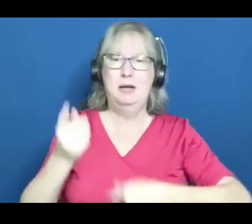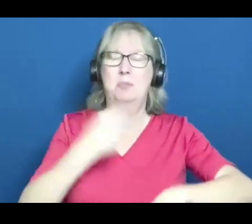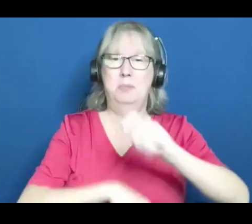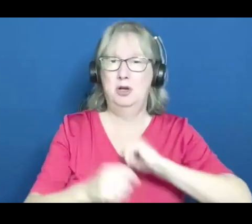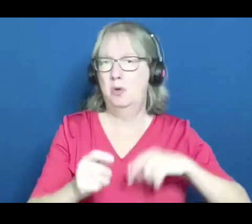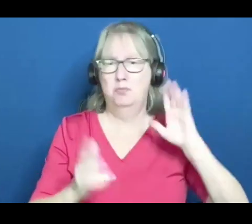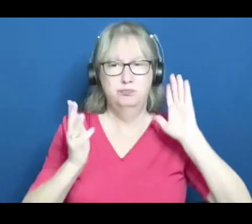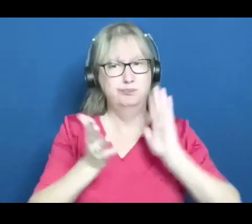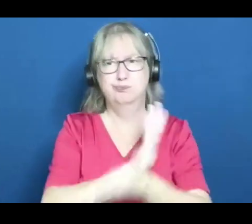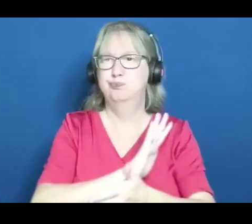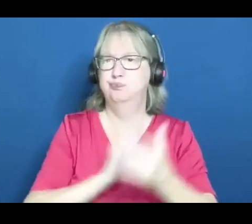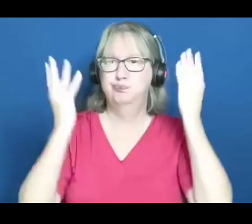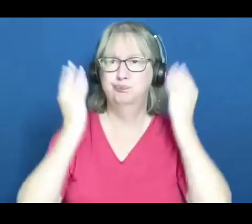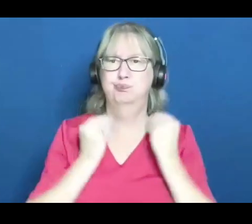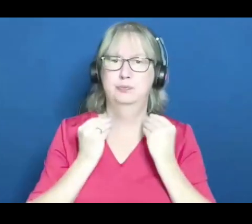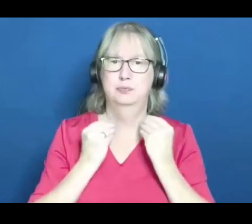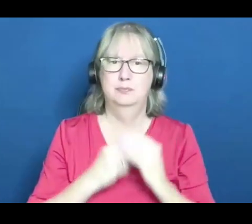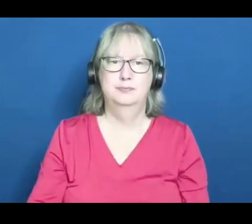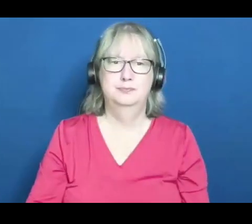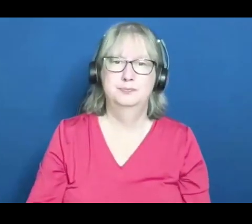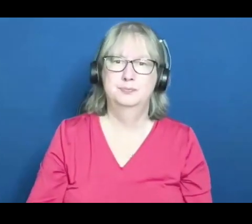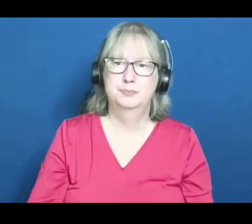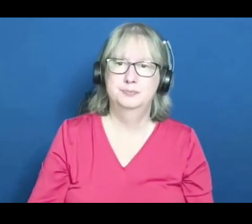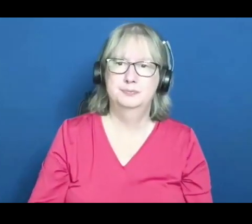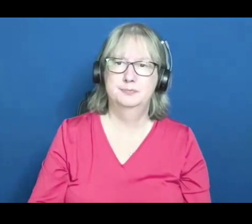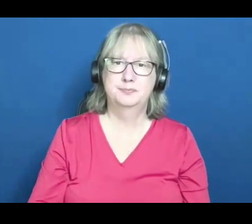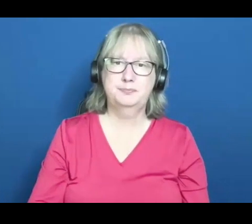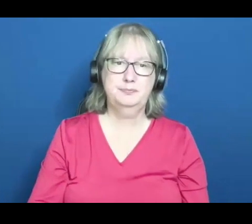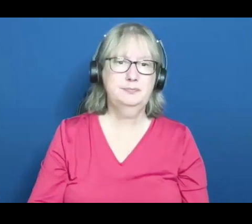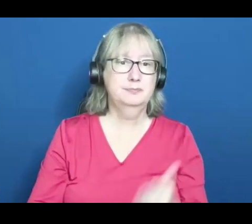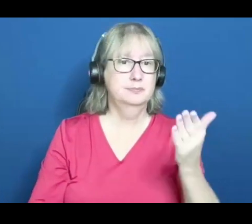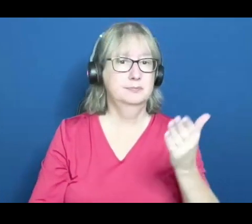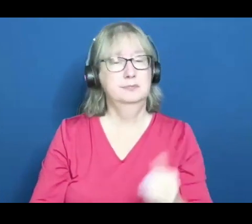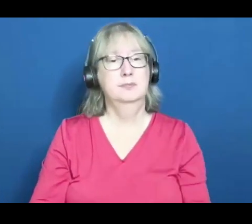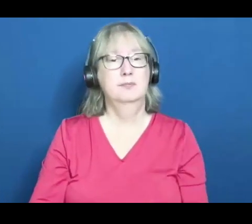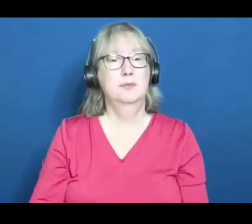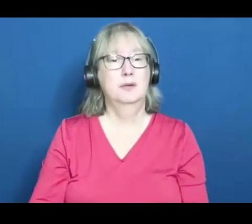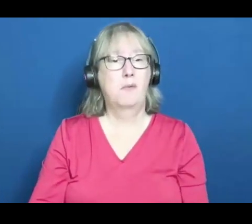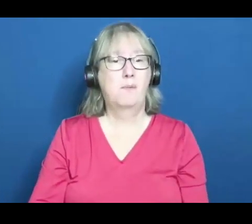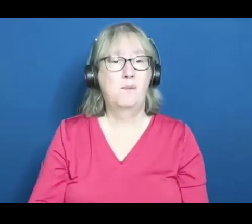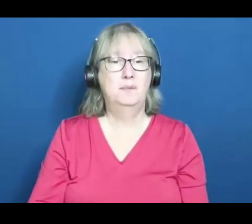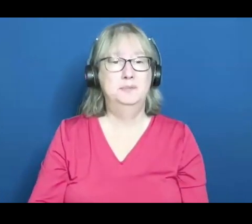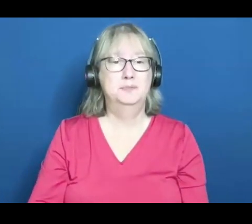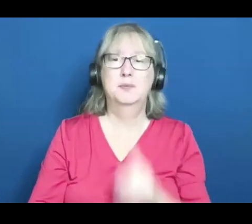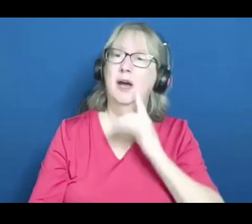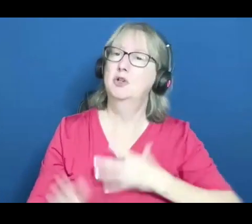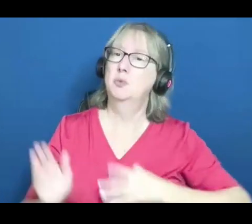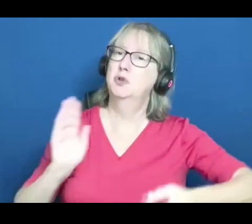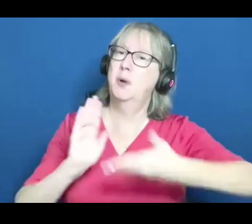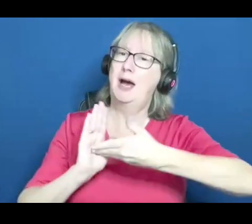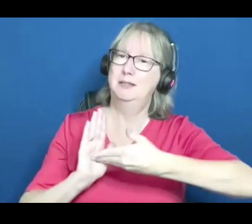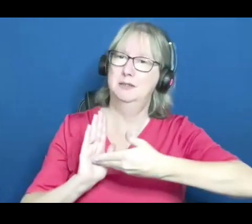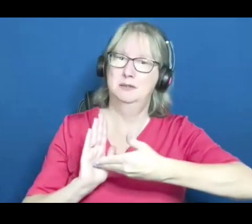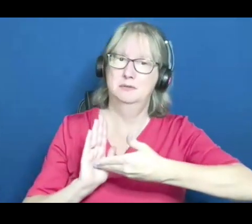quickly damage your hearing. I don't know if you've got any experience, Paul. Yeah, I would just like to add to that. So we